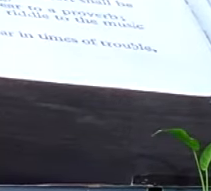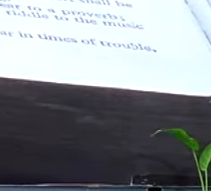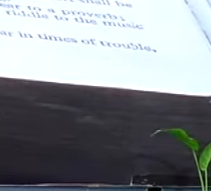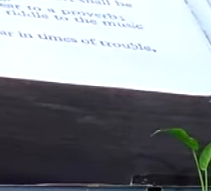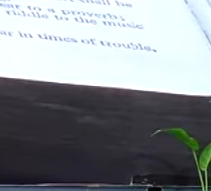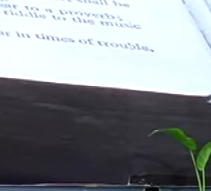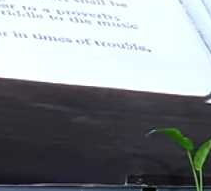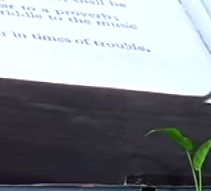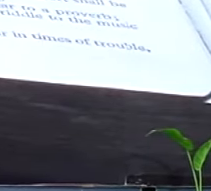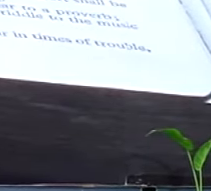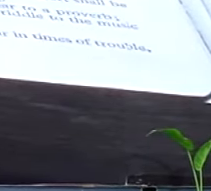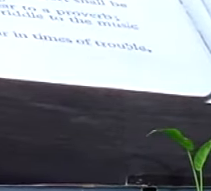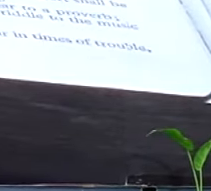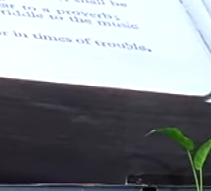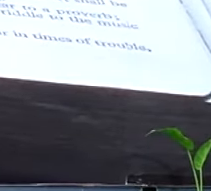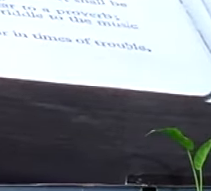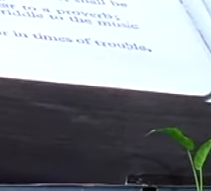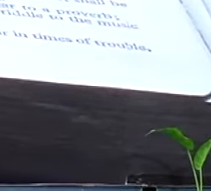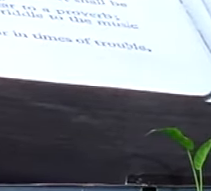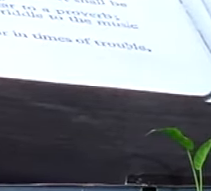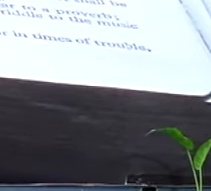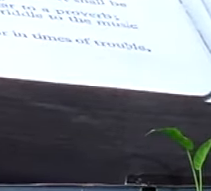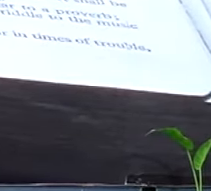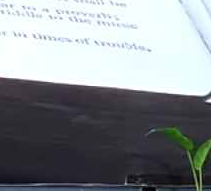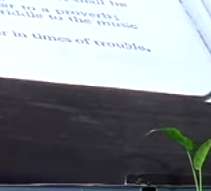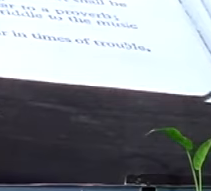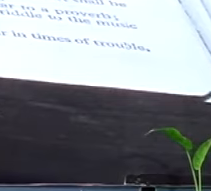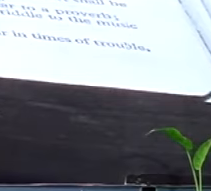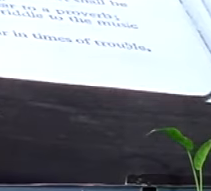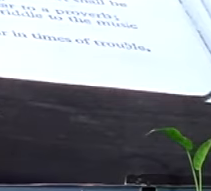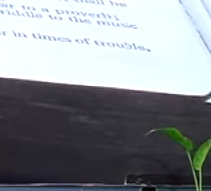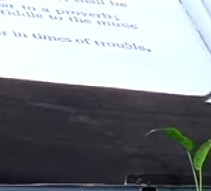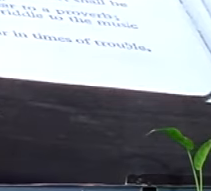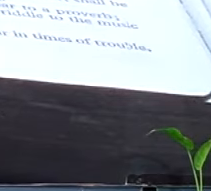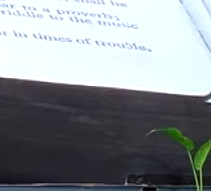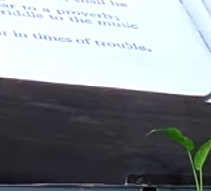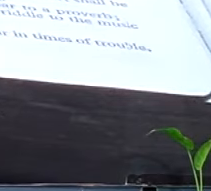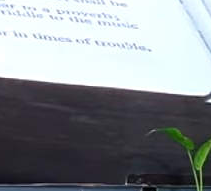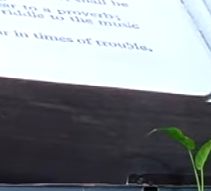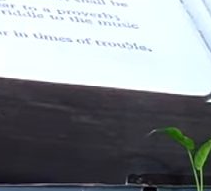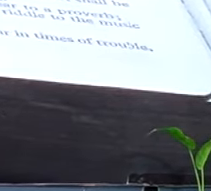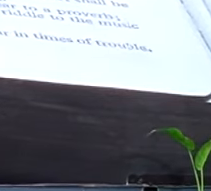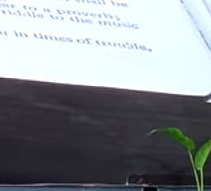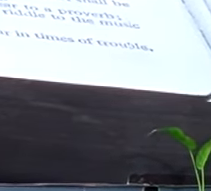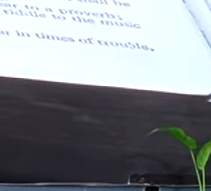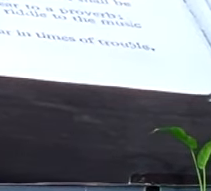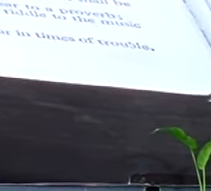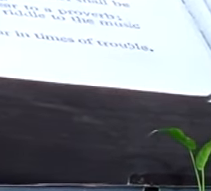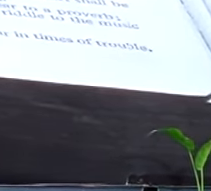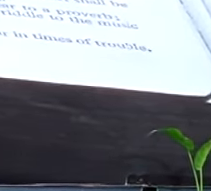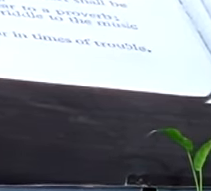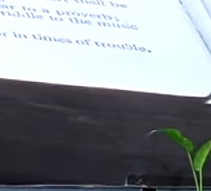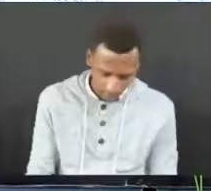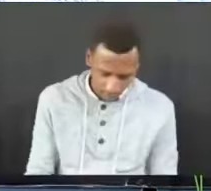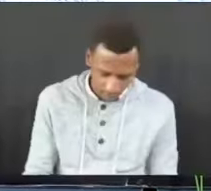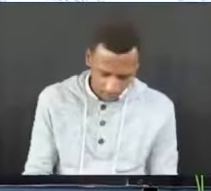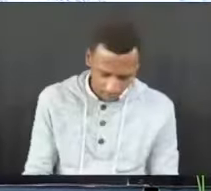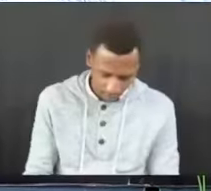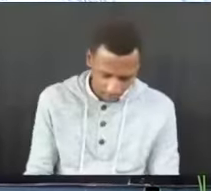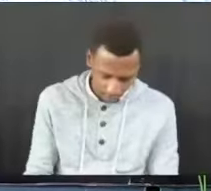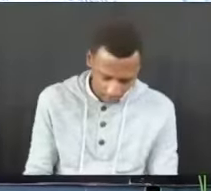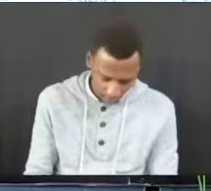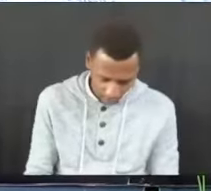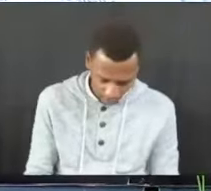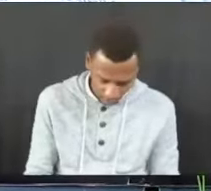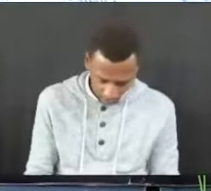Lead me, Lord, and lead me in thy righteousness. For it is thou, Lord, and thou